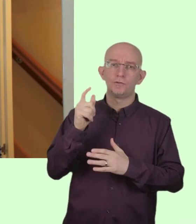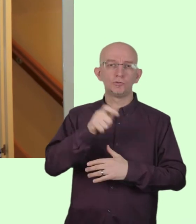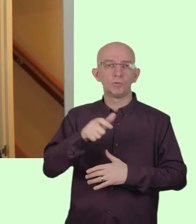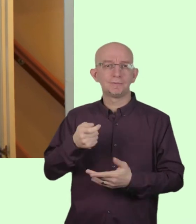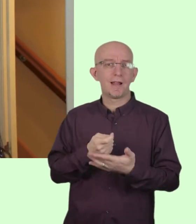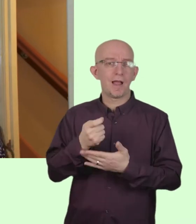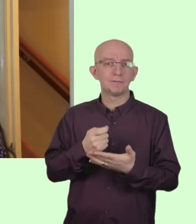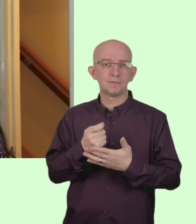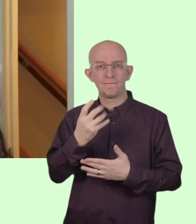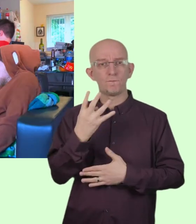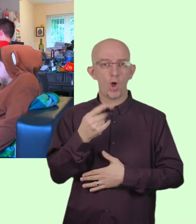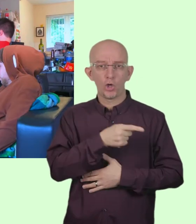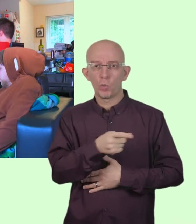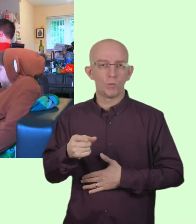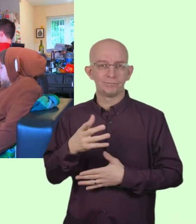you were looking down on me.